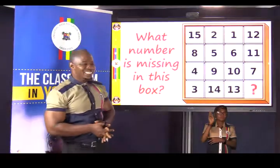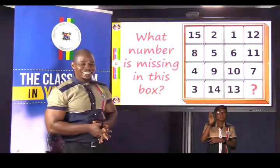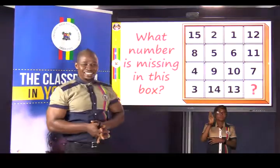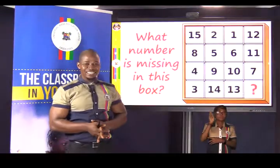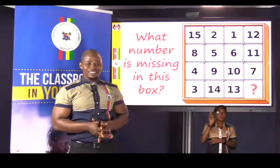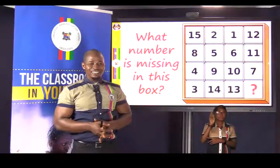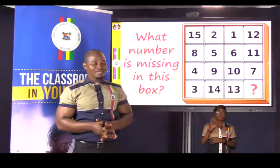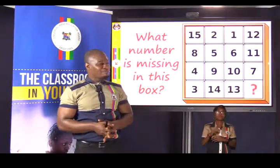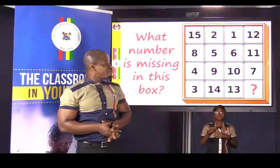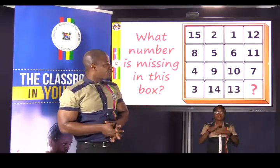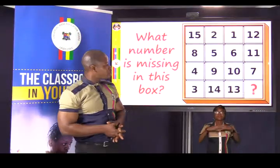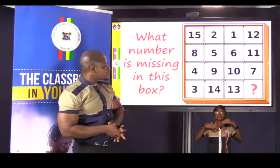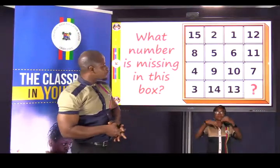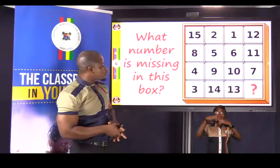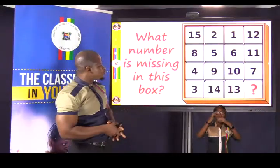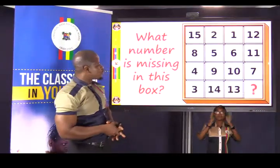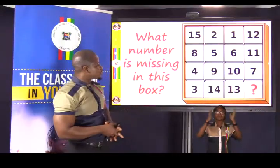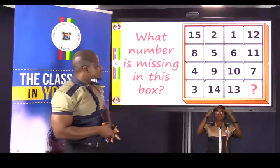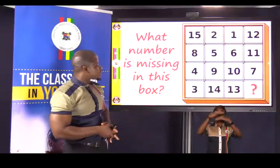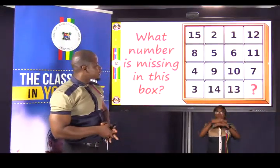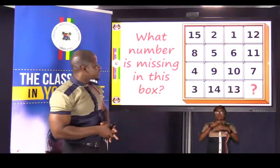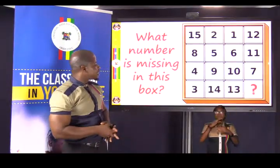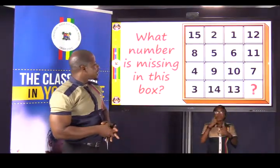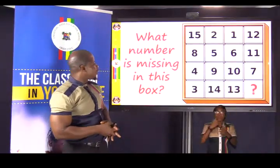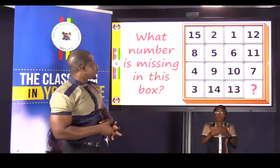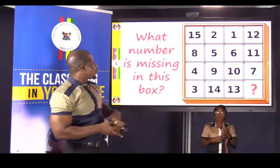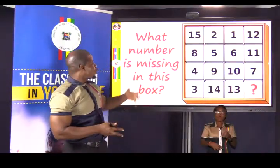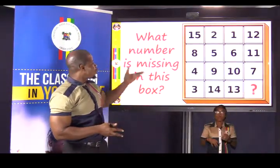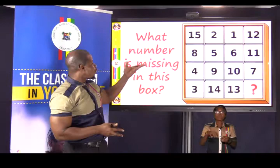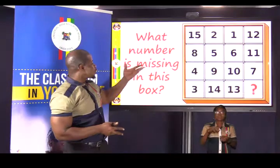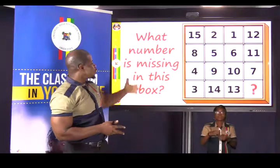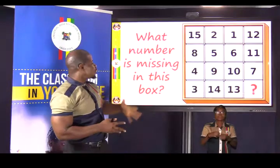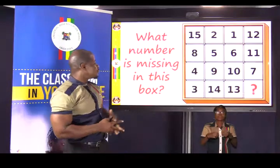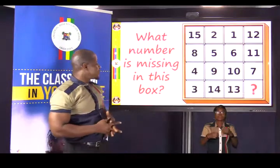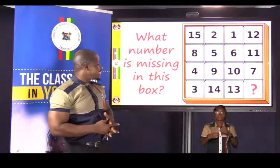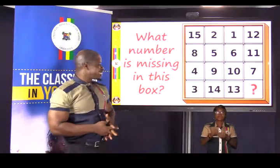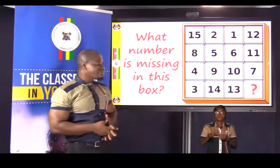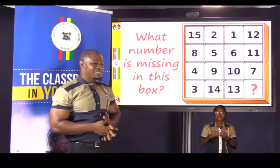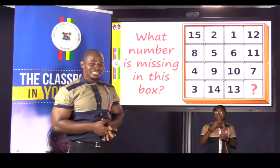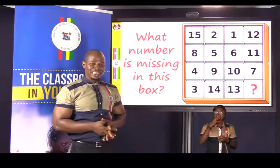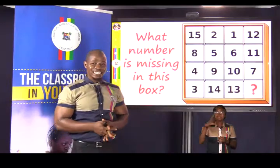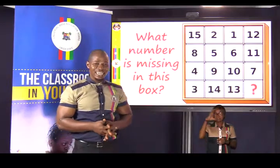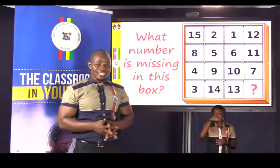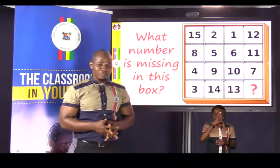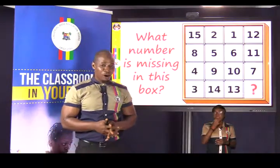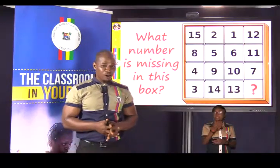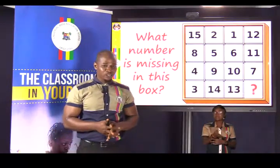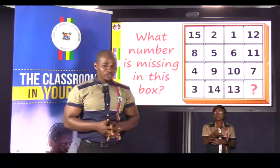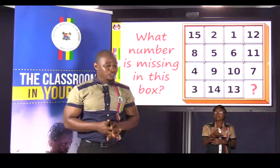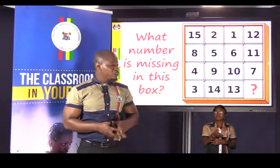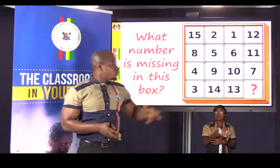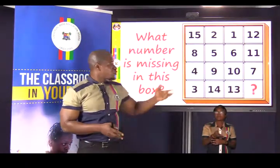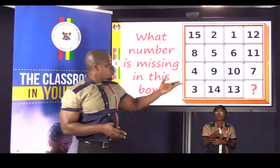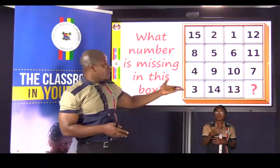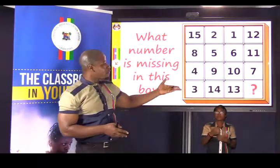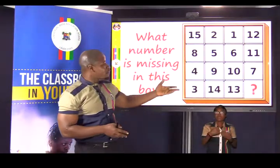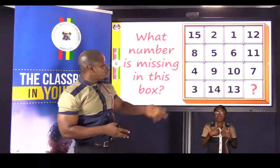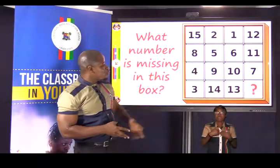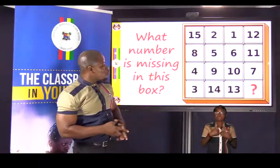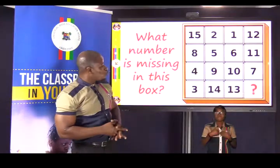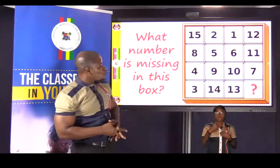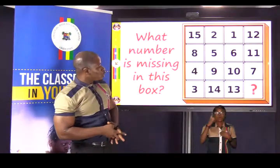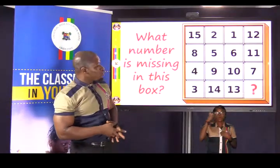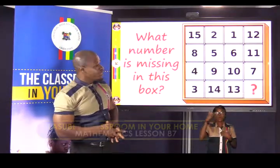Look at this box of numbers. What number is missing in the box? You